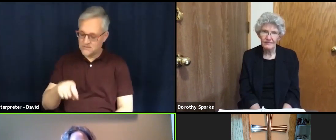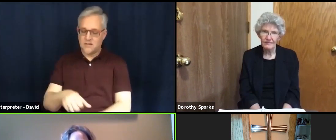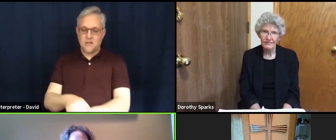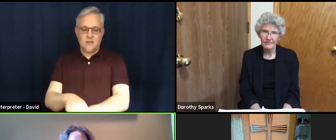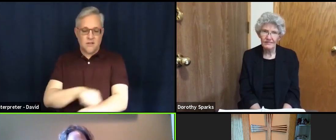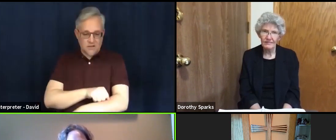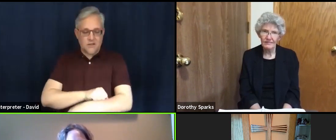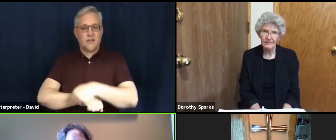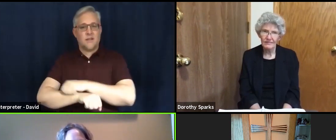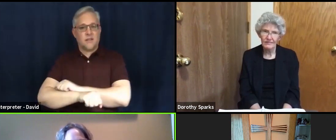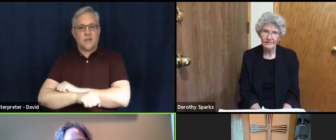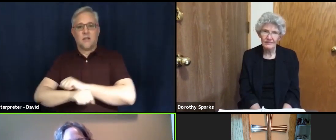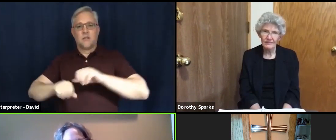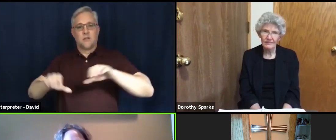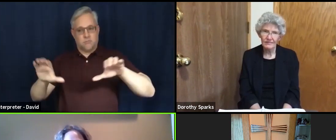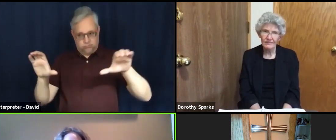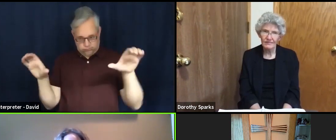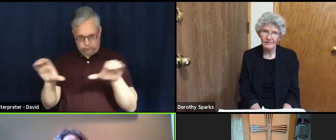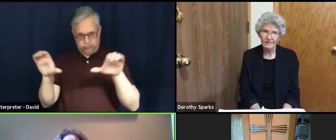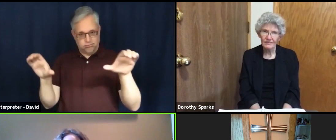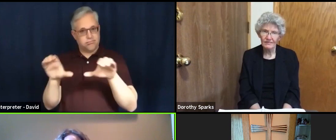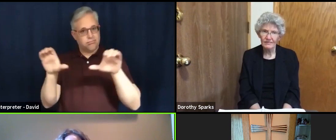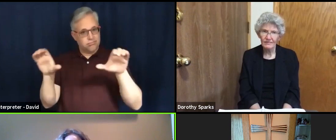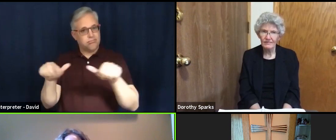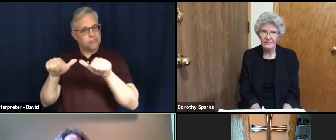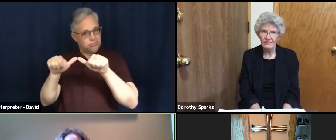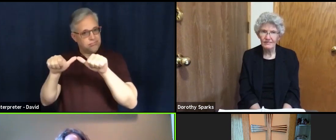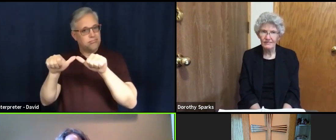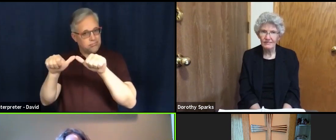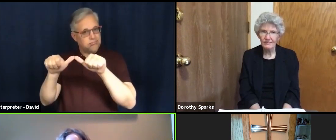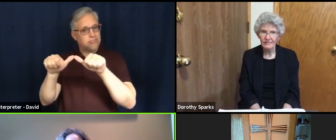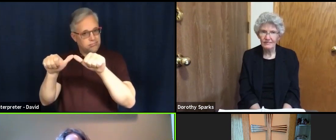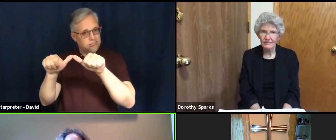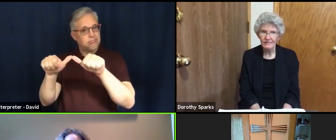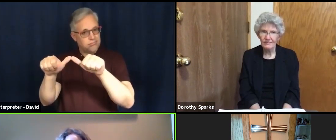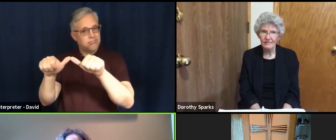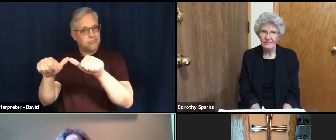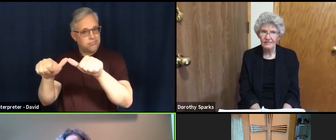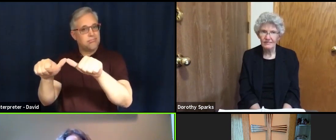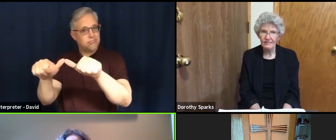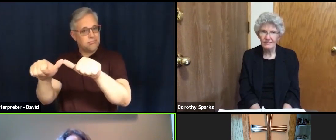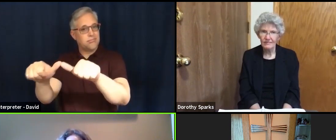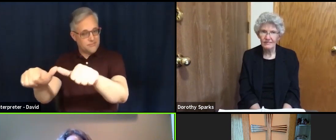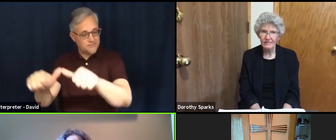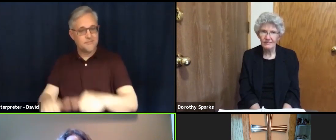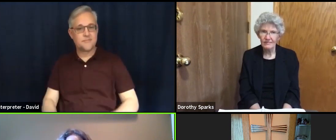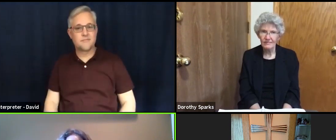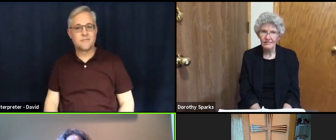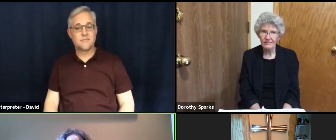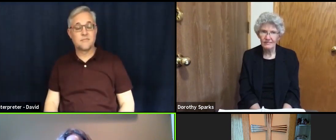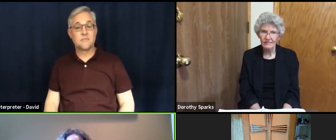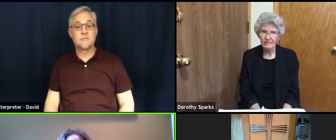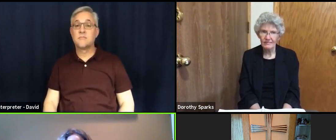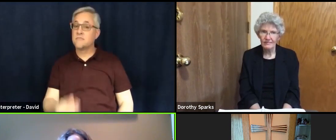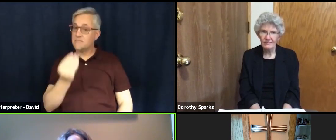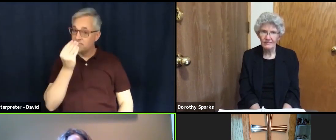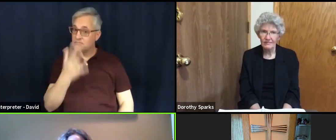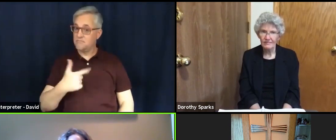And I believe that this community here at Bread of Life, you have unique experience